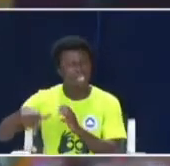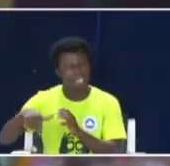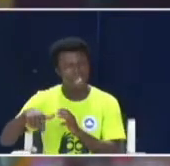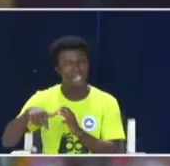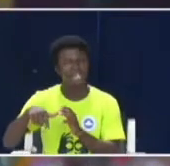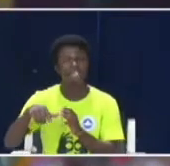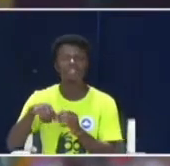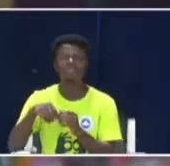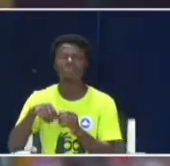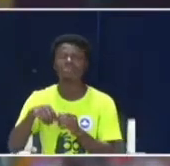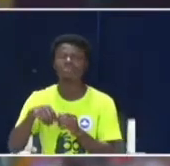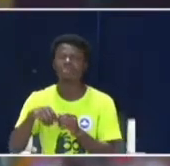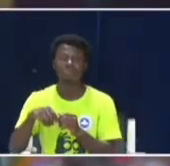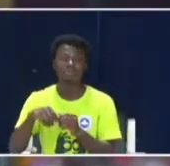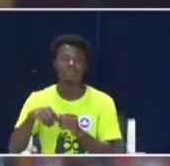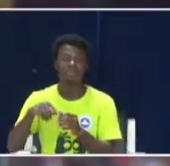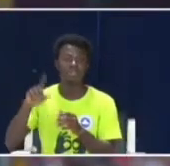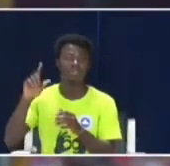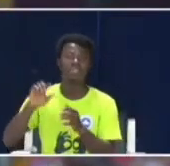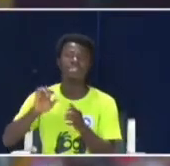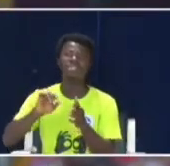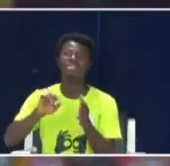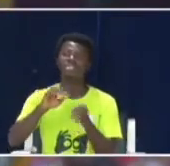years later leyin opolopo odun,